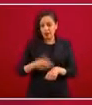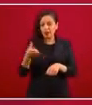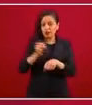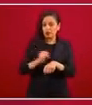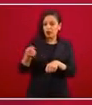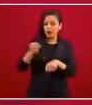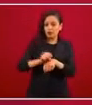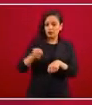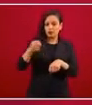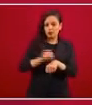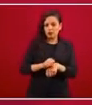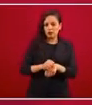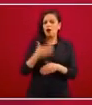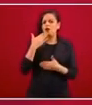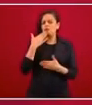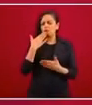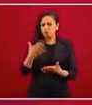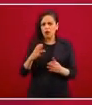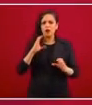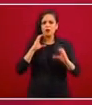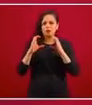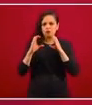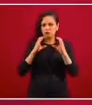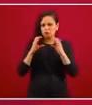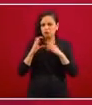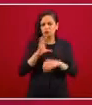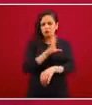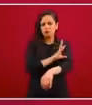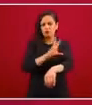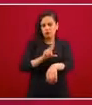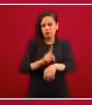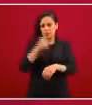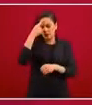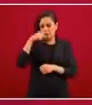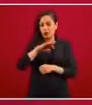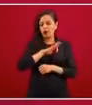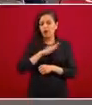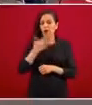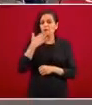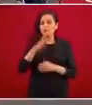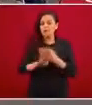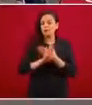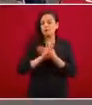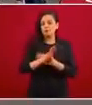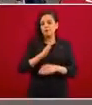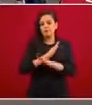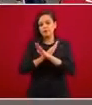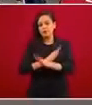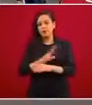the commissions that elaborated such protocols and guidelines.